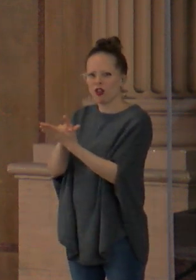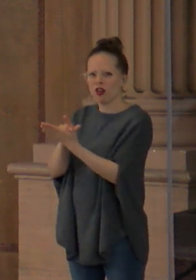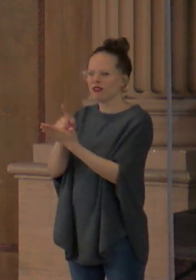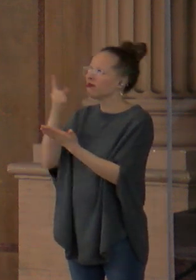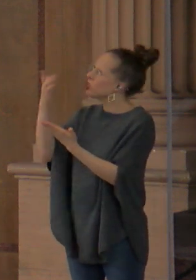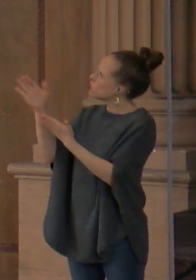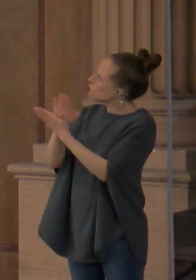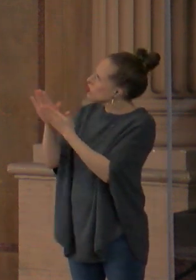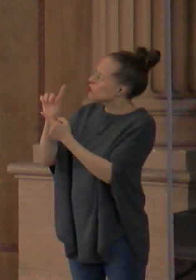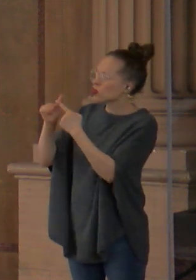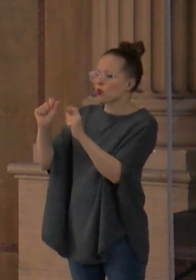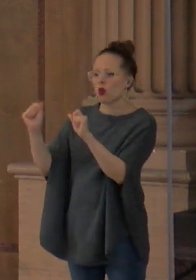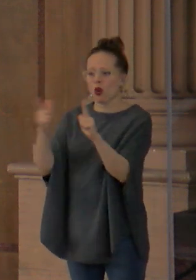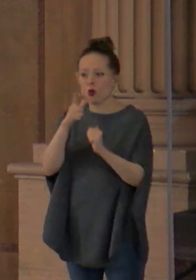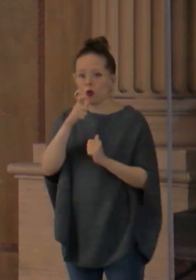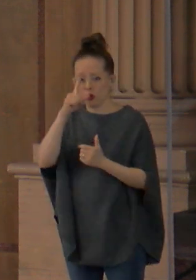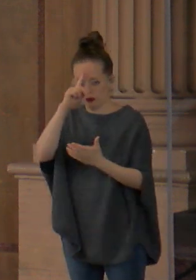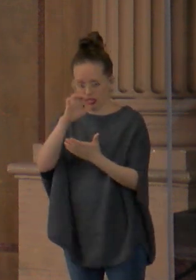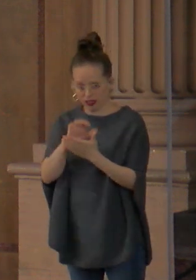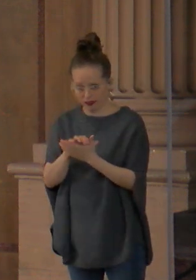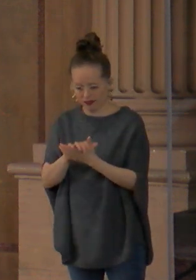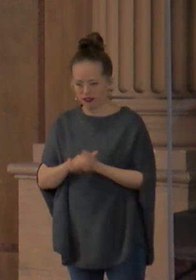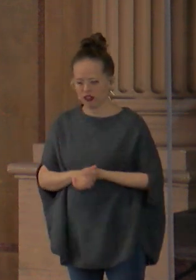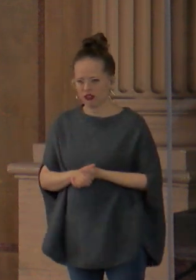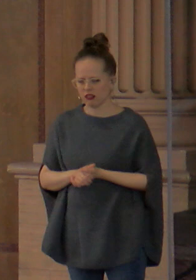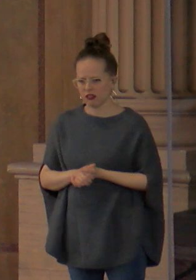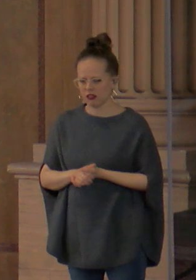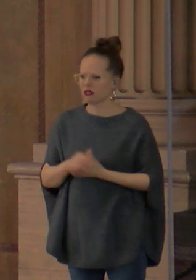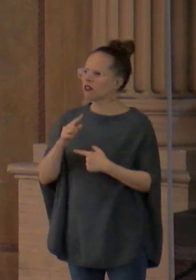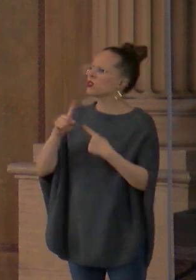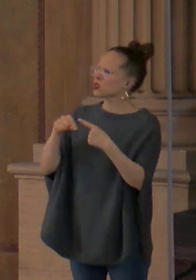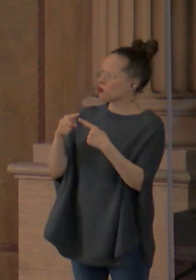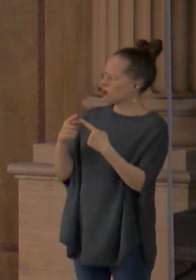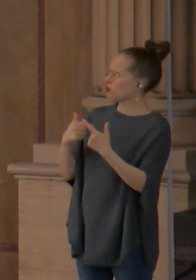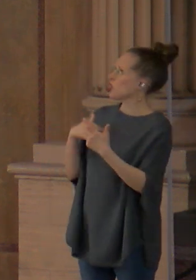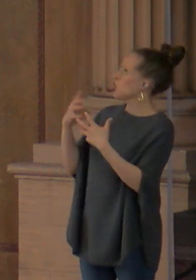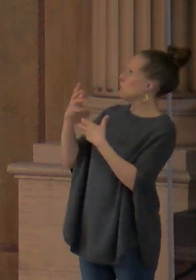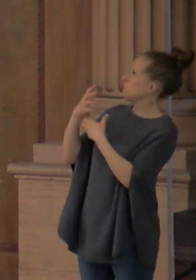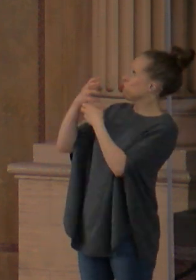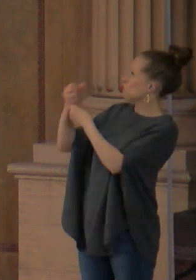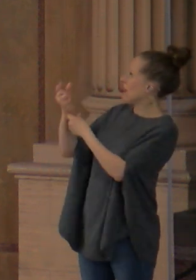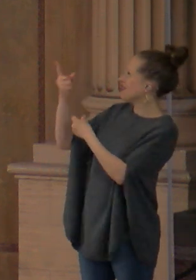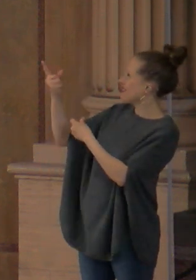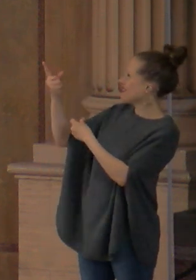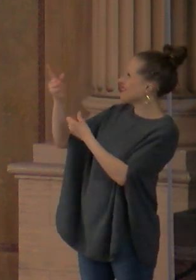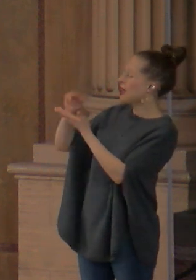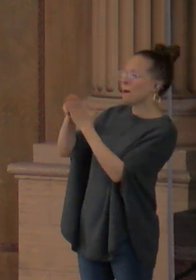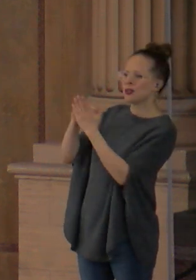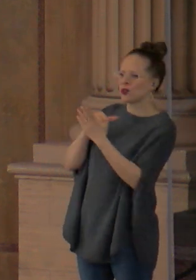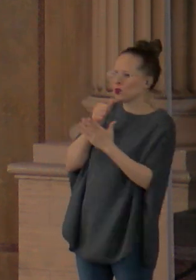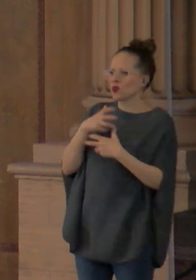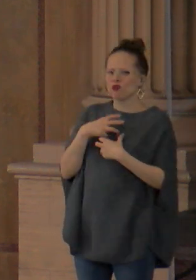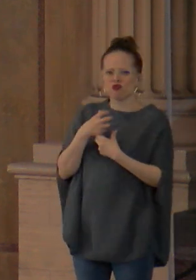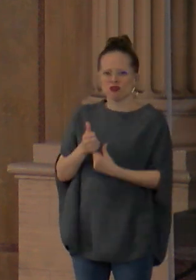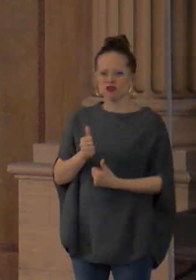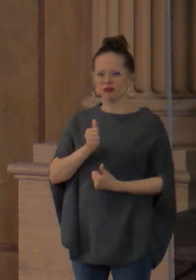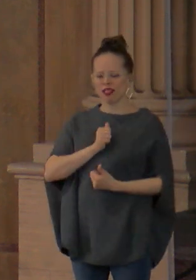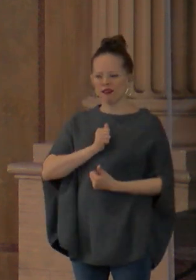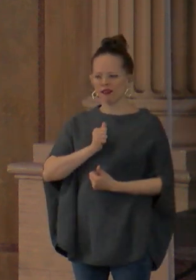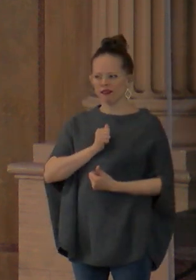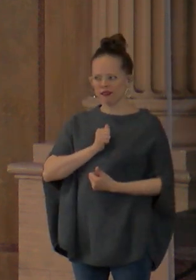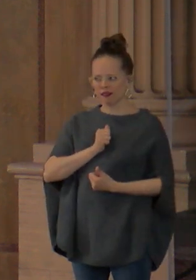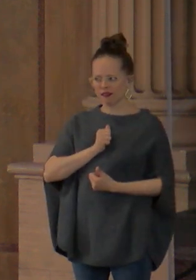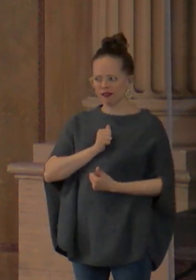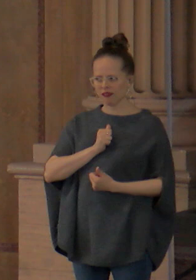So recognizing how perfect God is sends us trusting in Christ. It sends us away from trusting in ourselves. To know